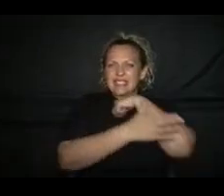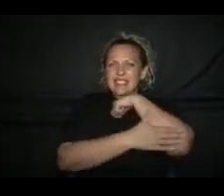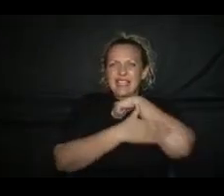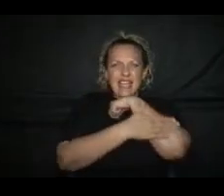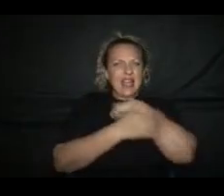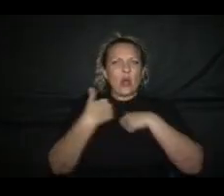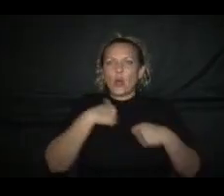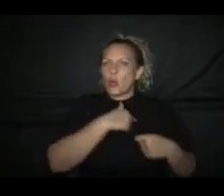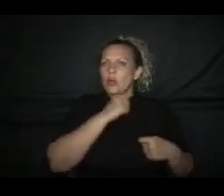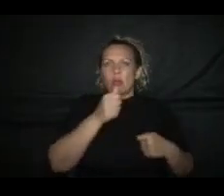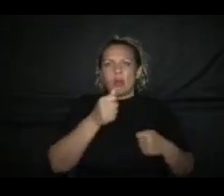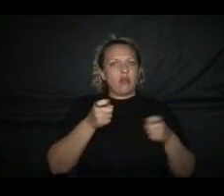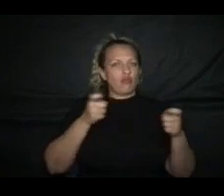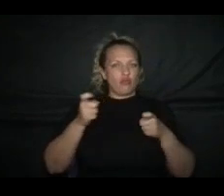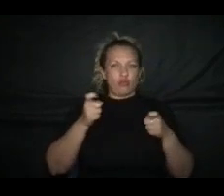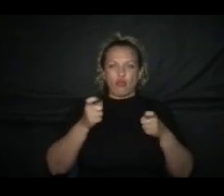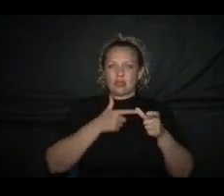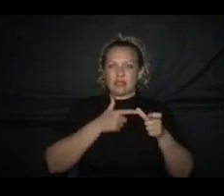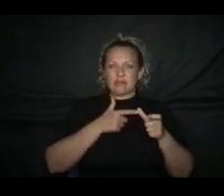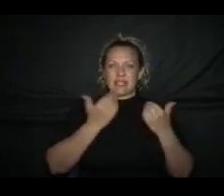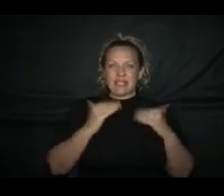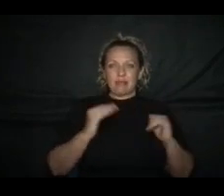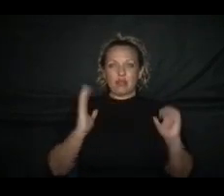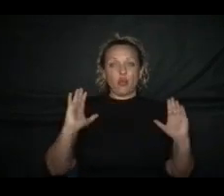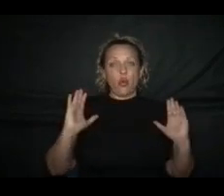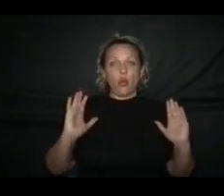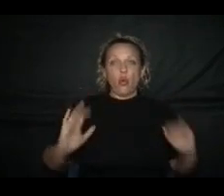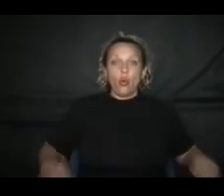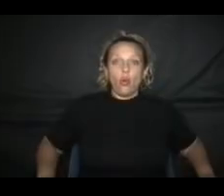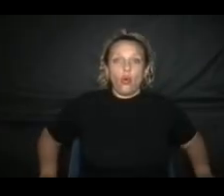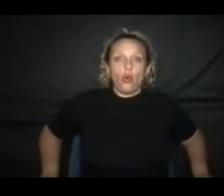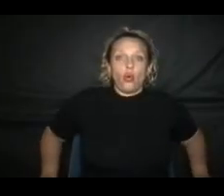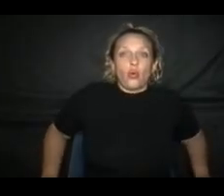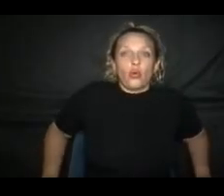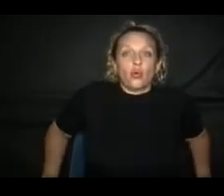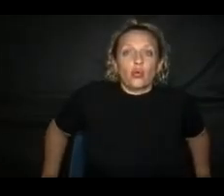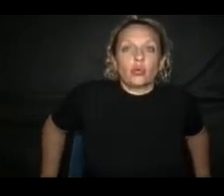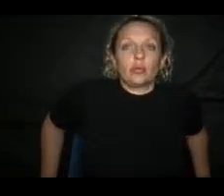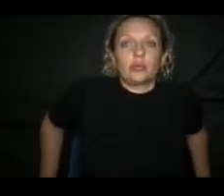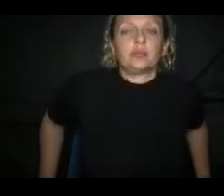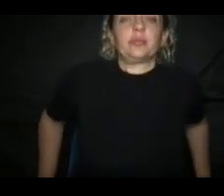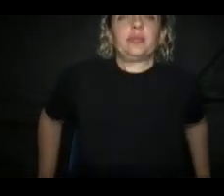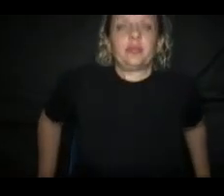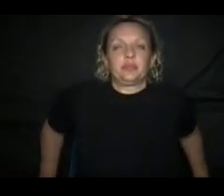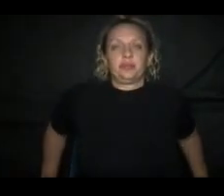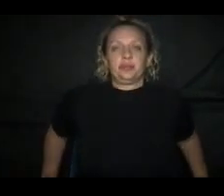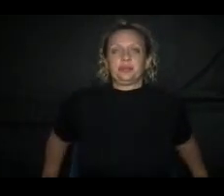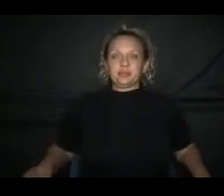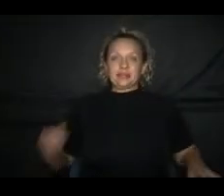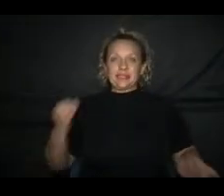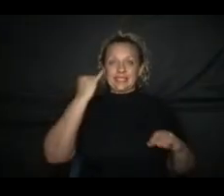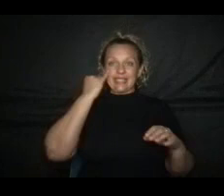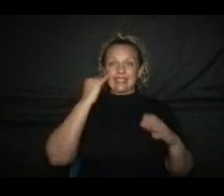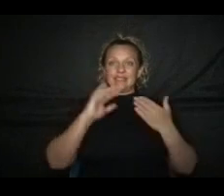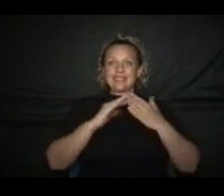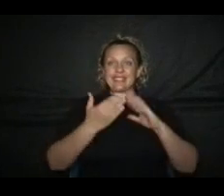if the city is thinking about taking the speed limit down, they are going to find a battle, I'm afraid,